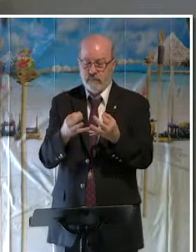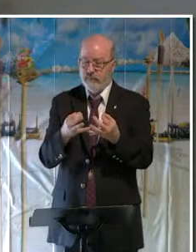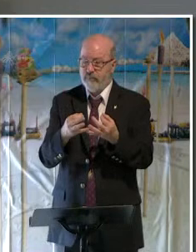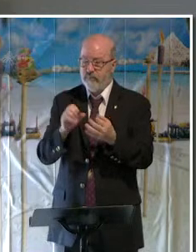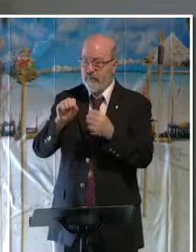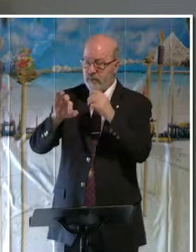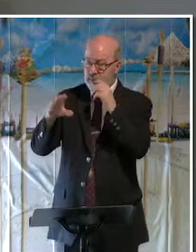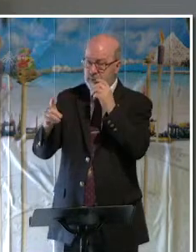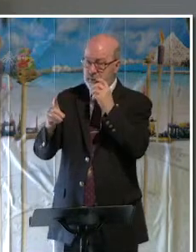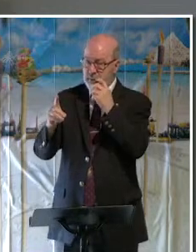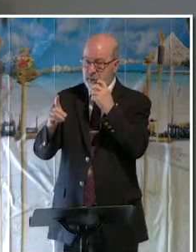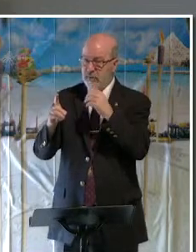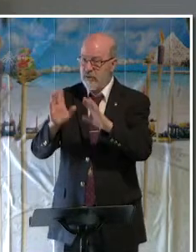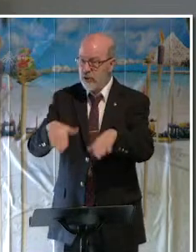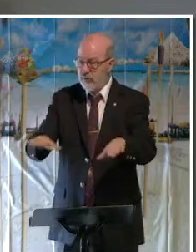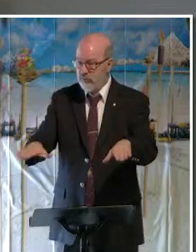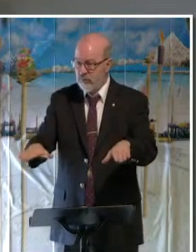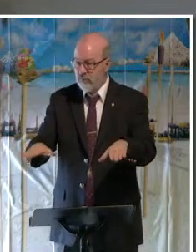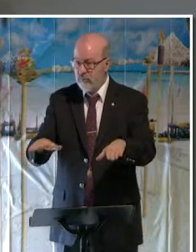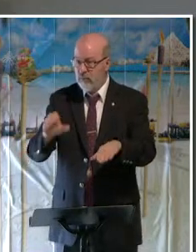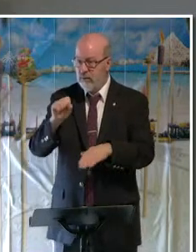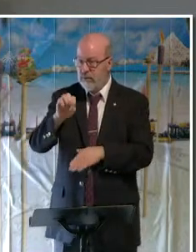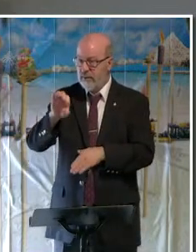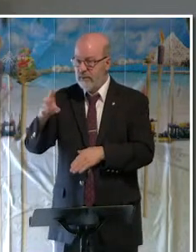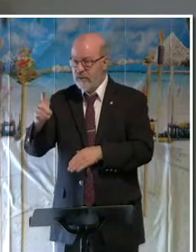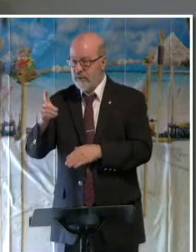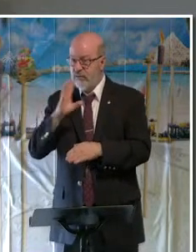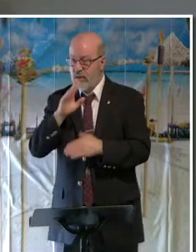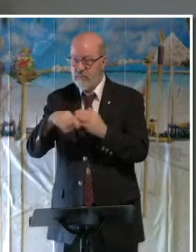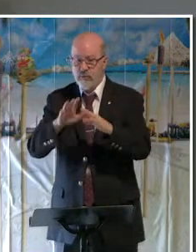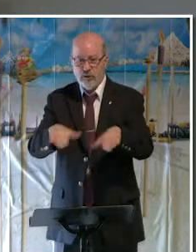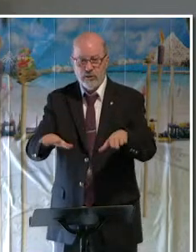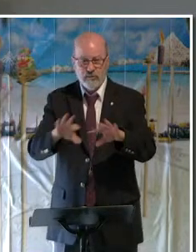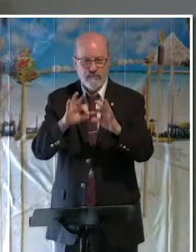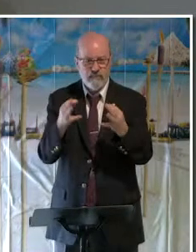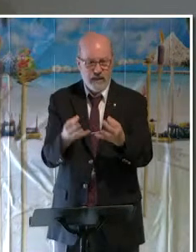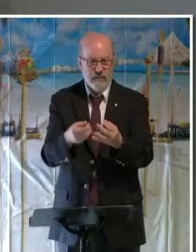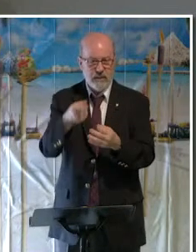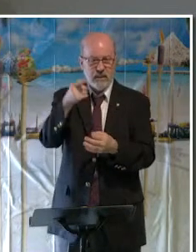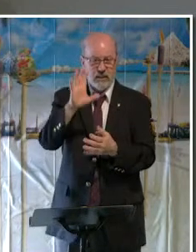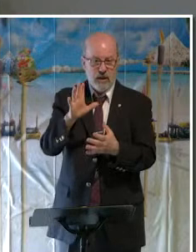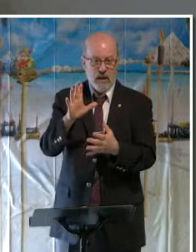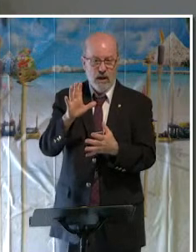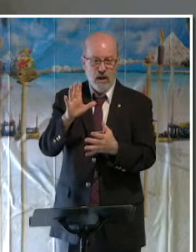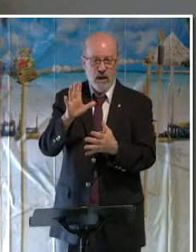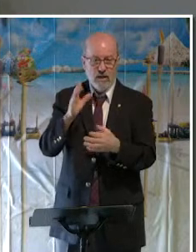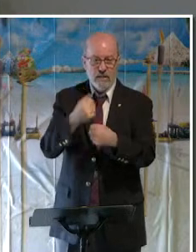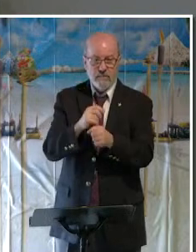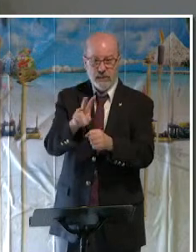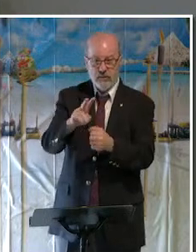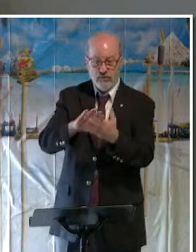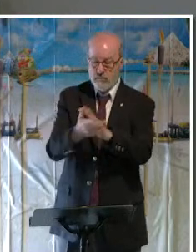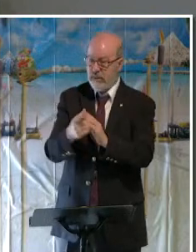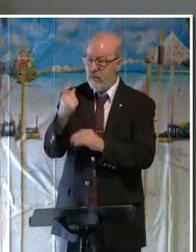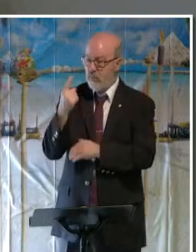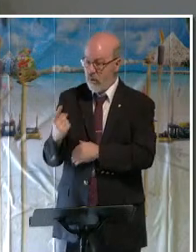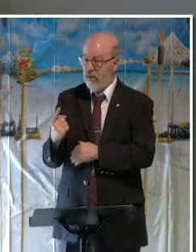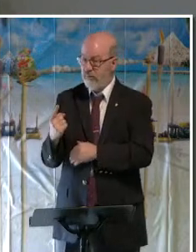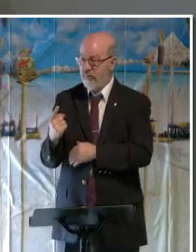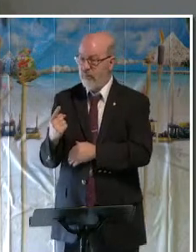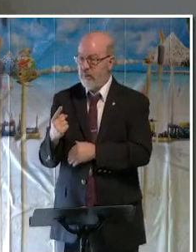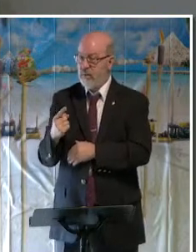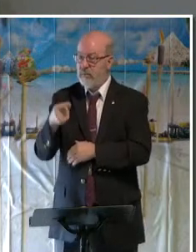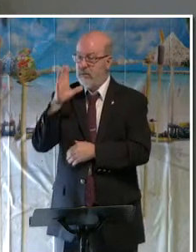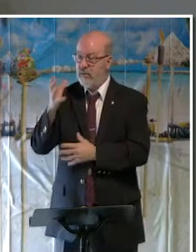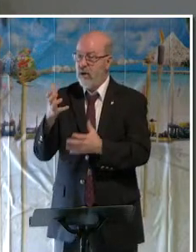word seed means offspring, children. God made two to become one because